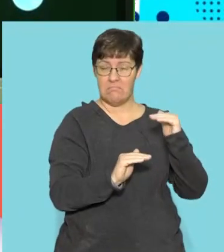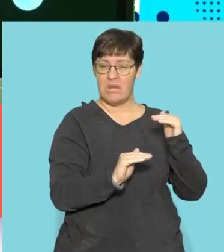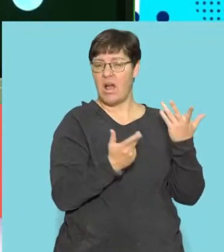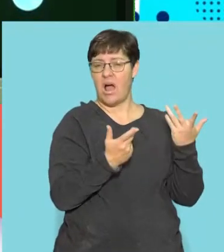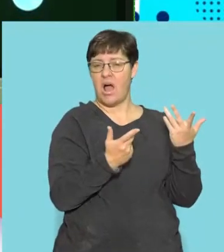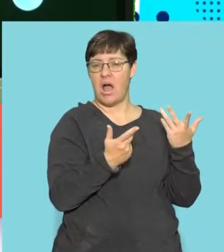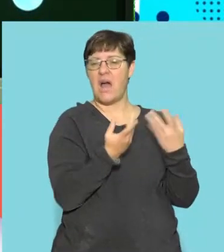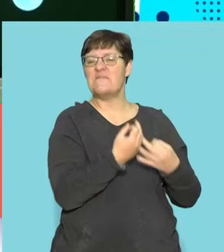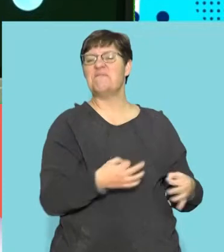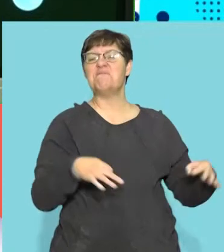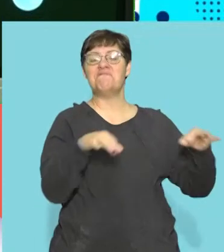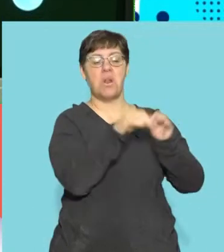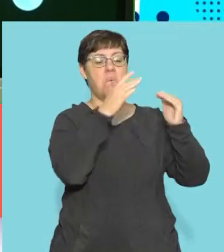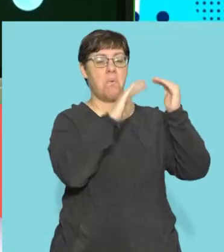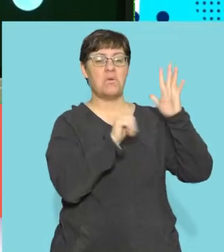is